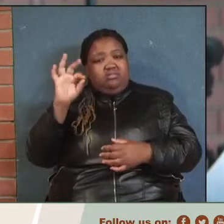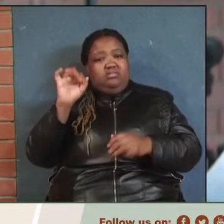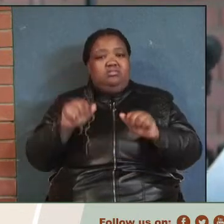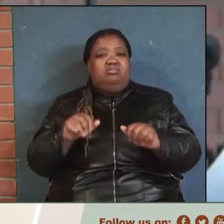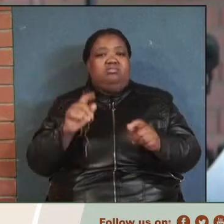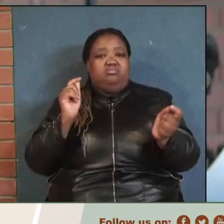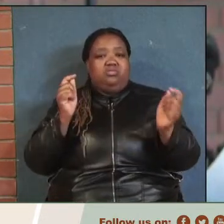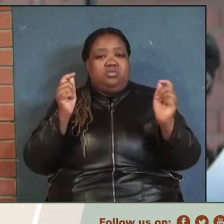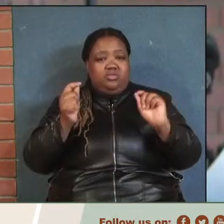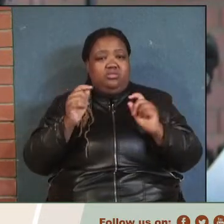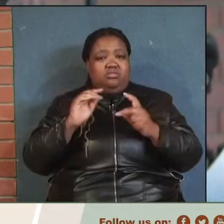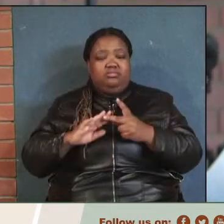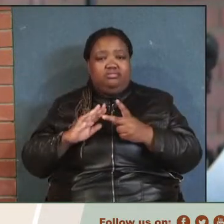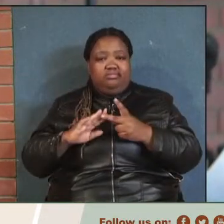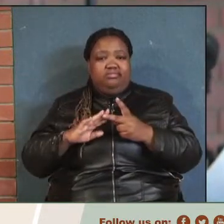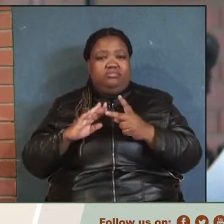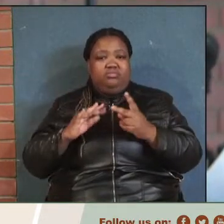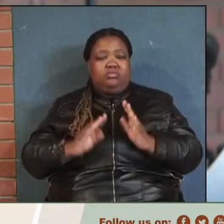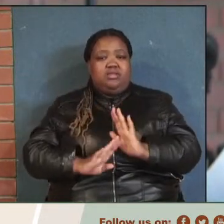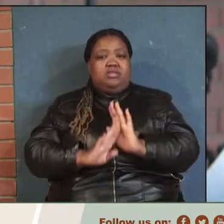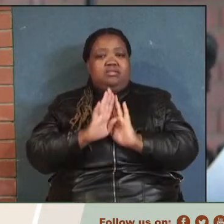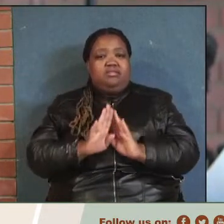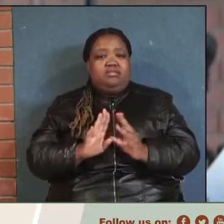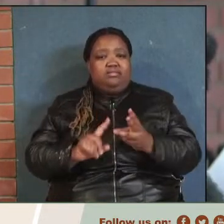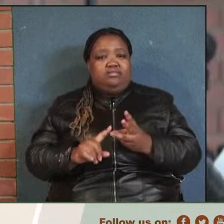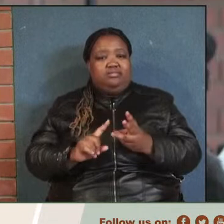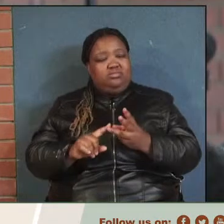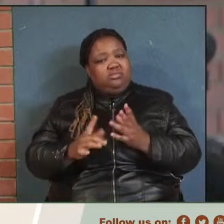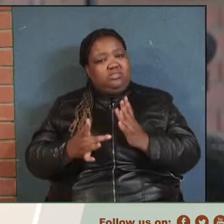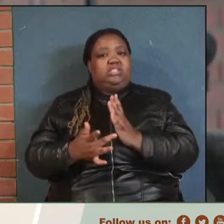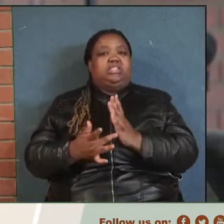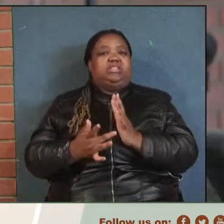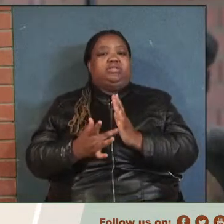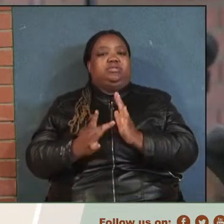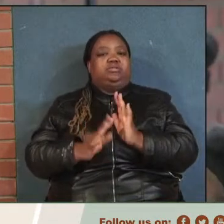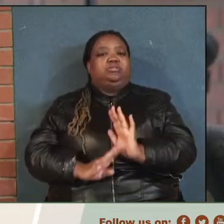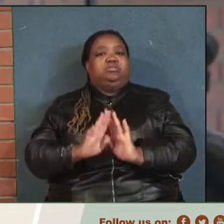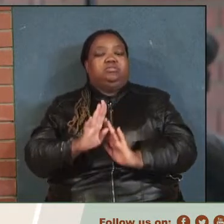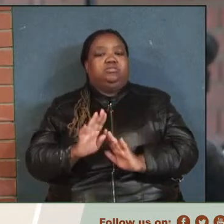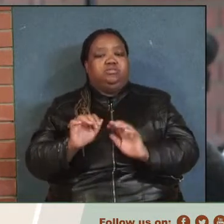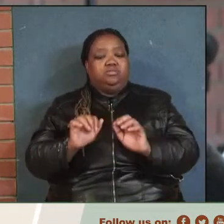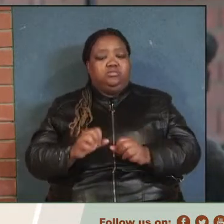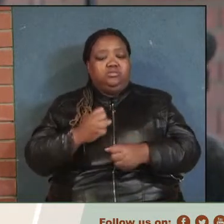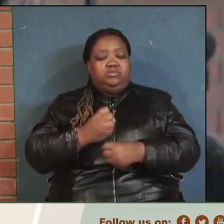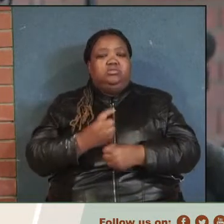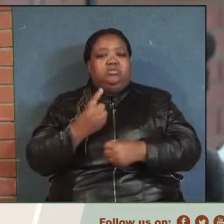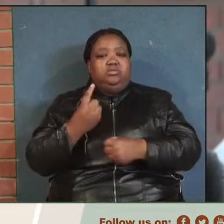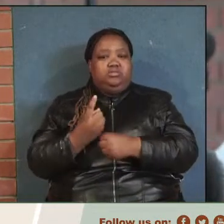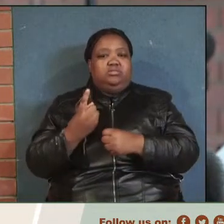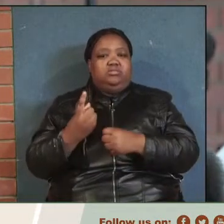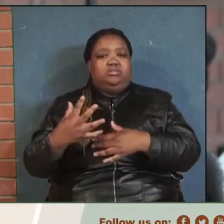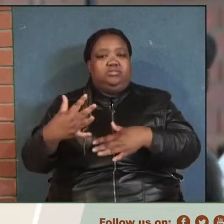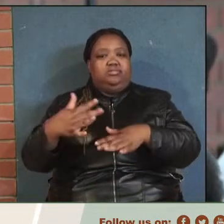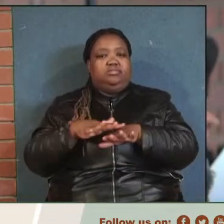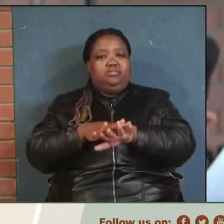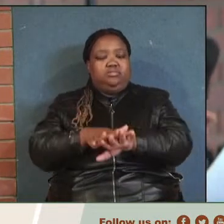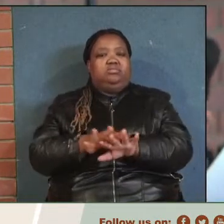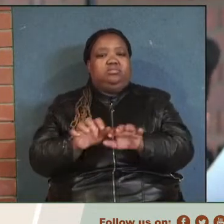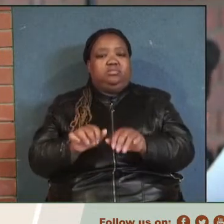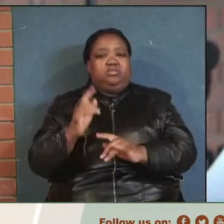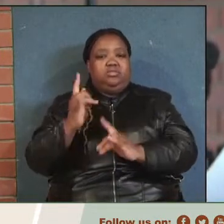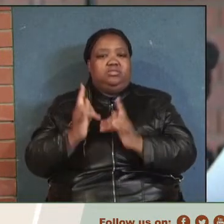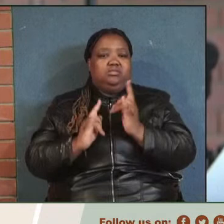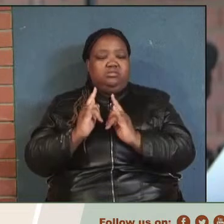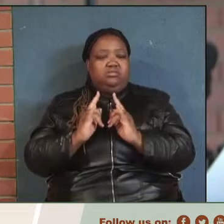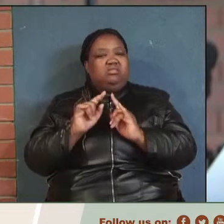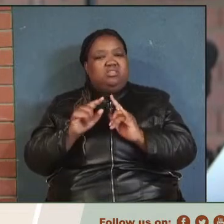transformation, modernization, re-industrialization with the aim of making the province an integrated city region characterized by